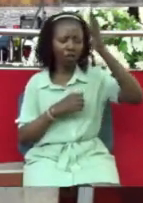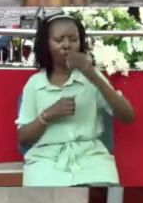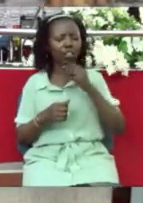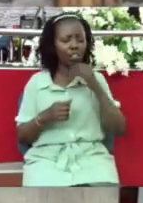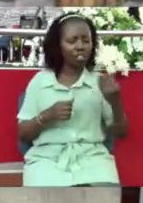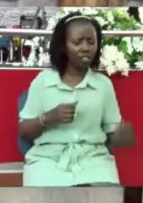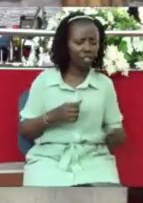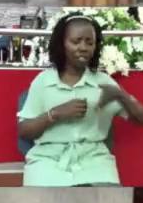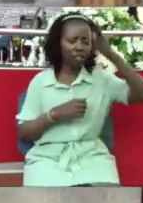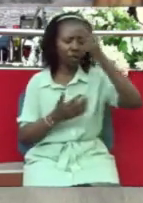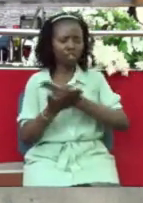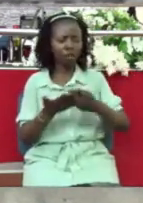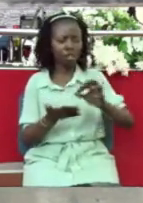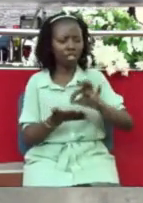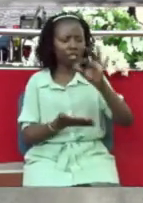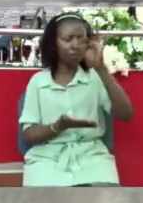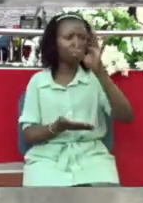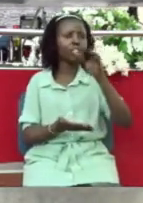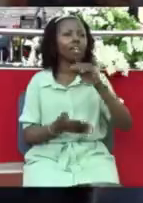God the Holy Spirit. And we all say,